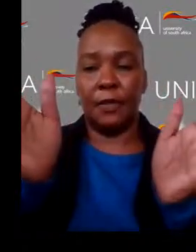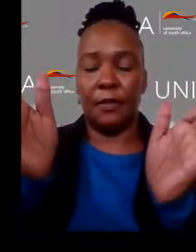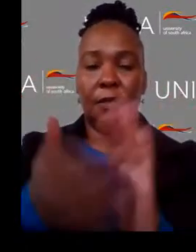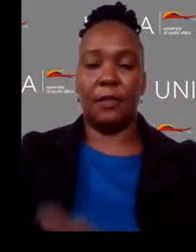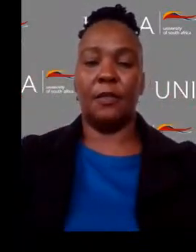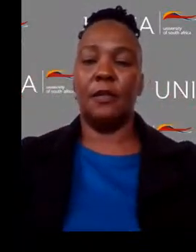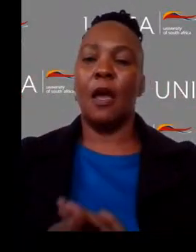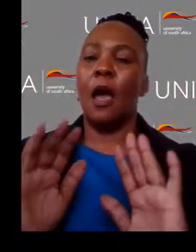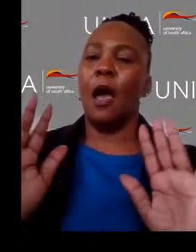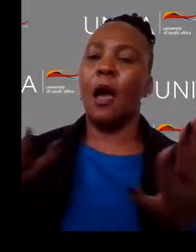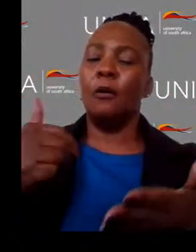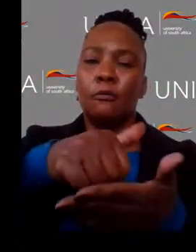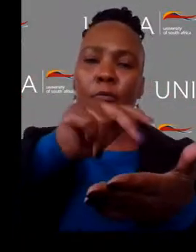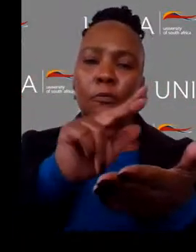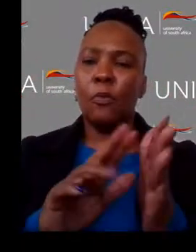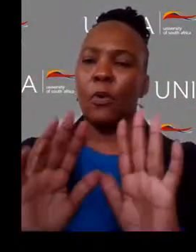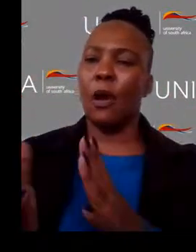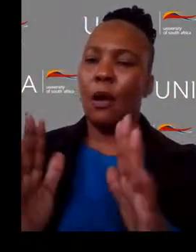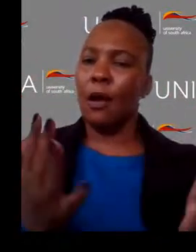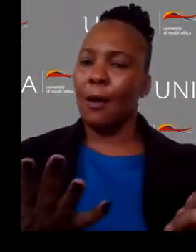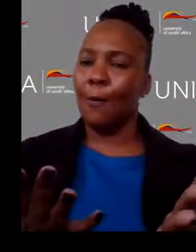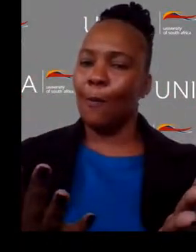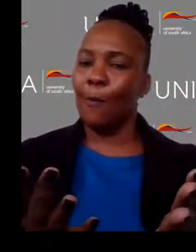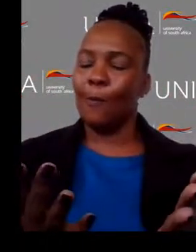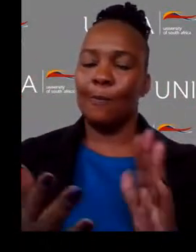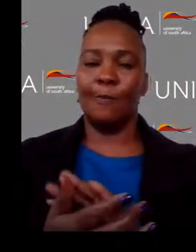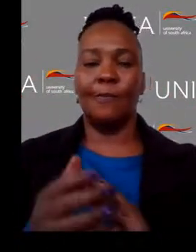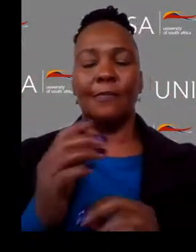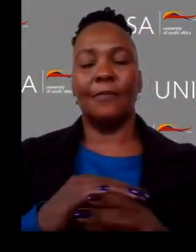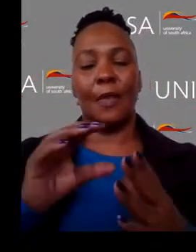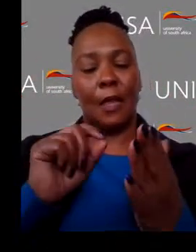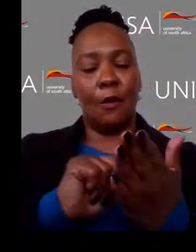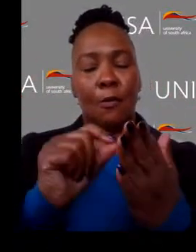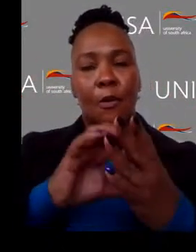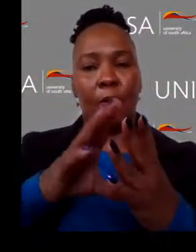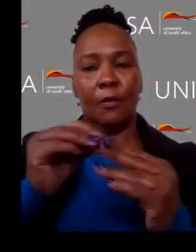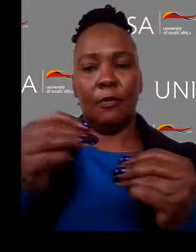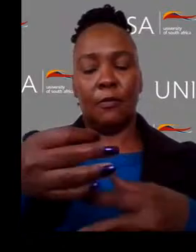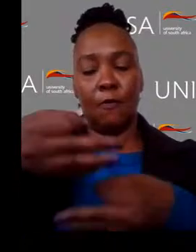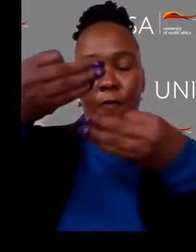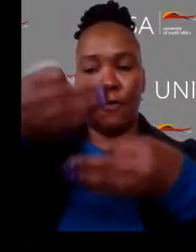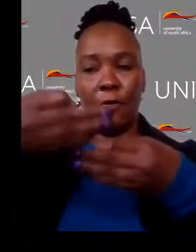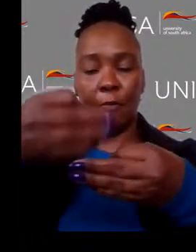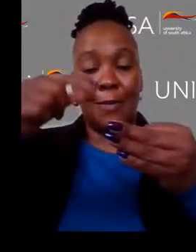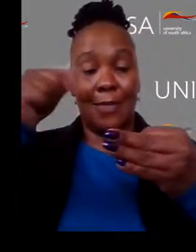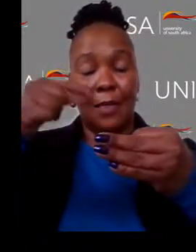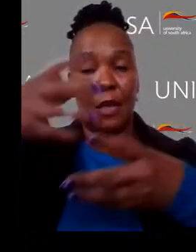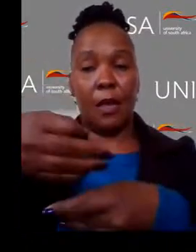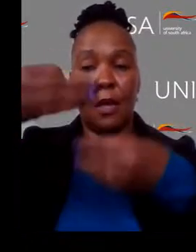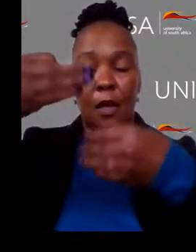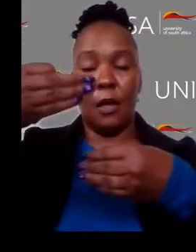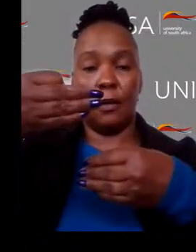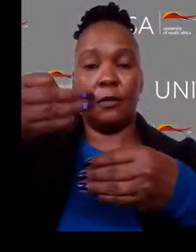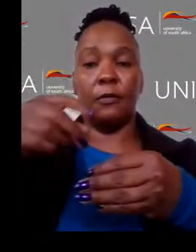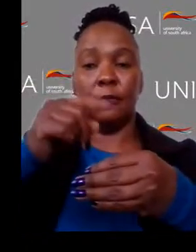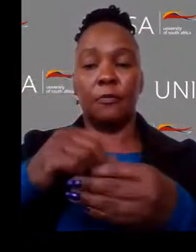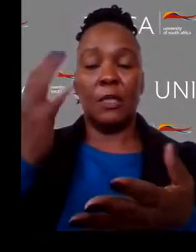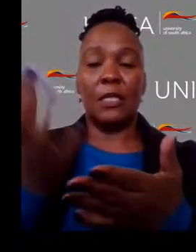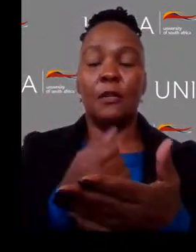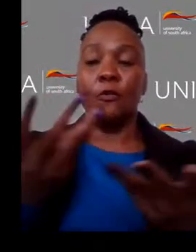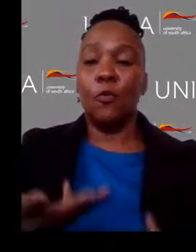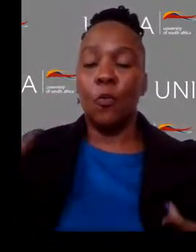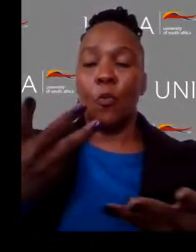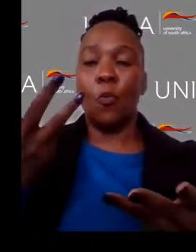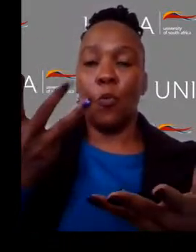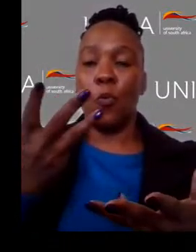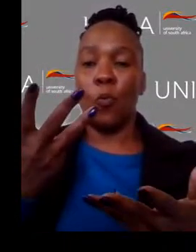How to apply for special examination arrangements? You need to complete a form, and this particular form then must be taken to a medical